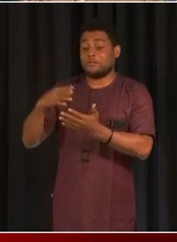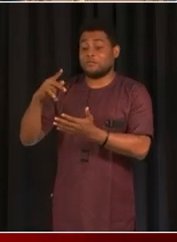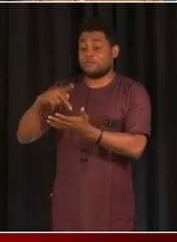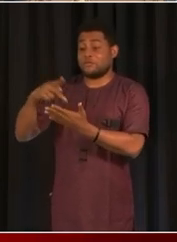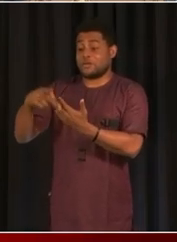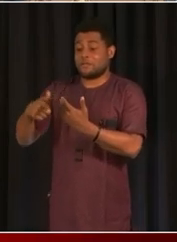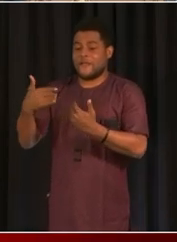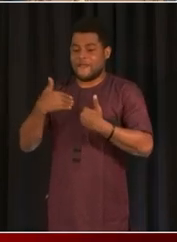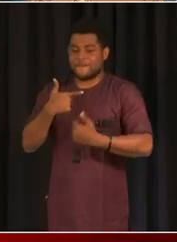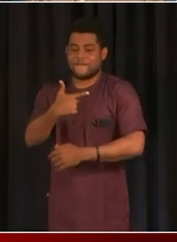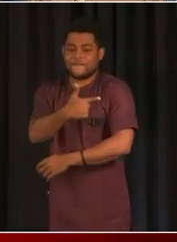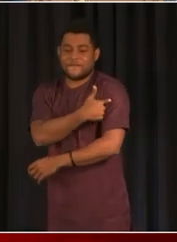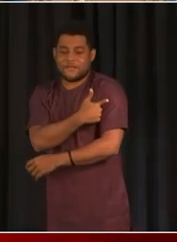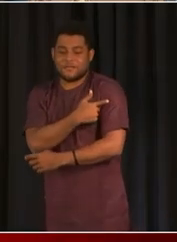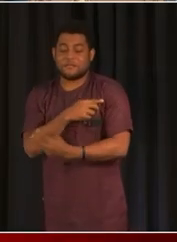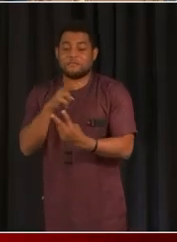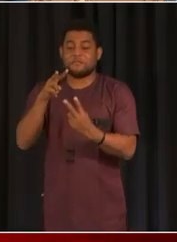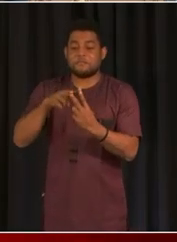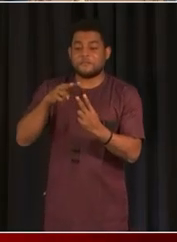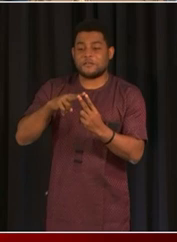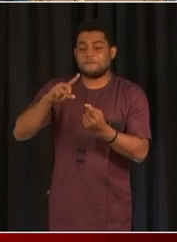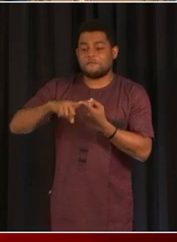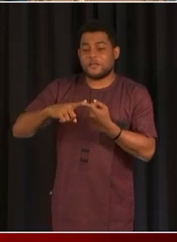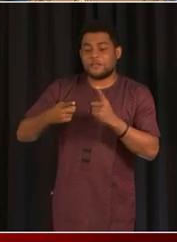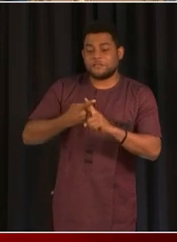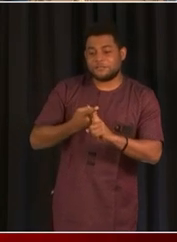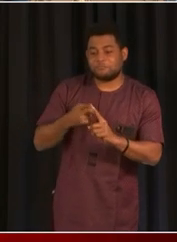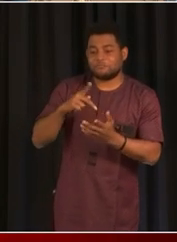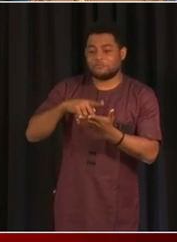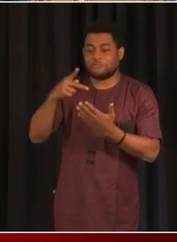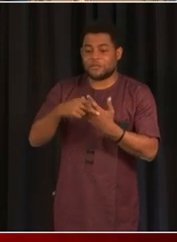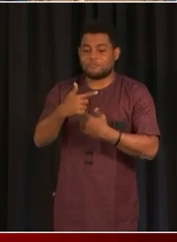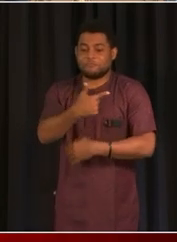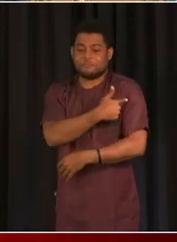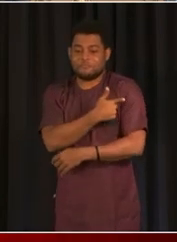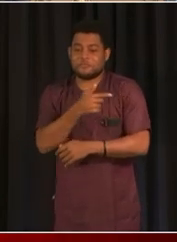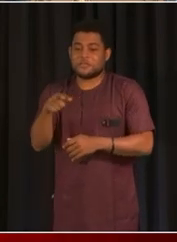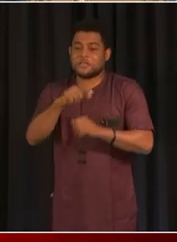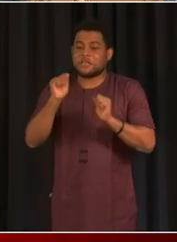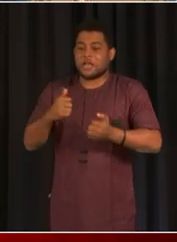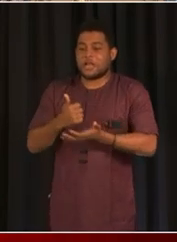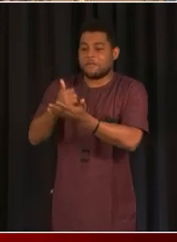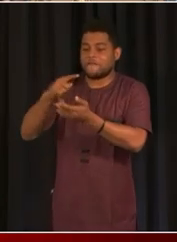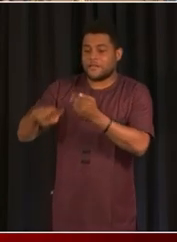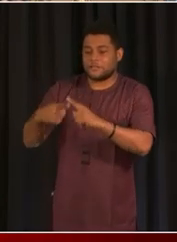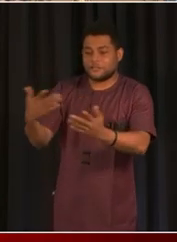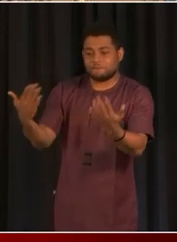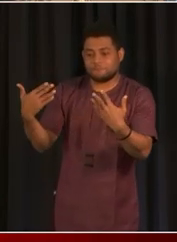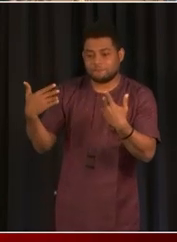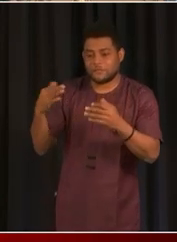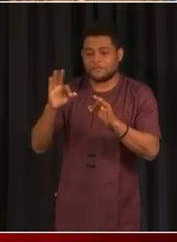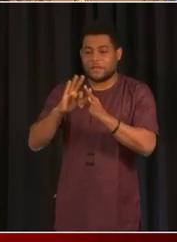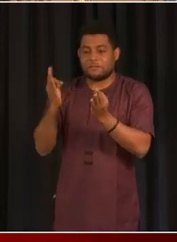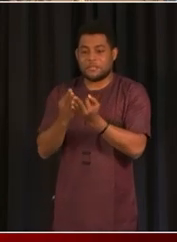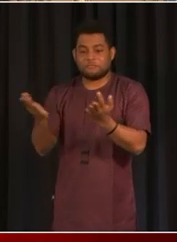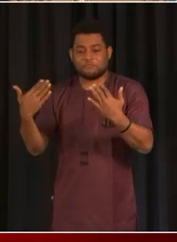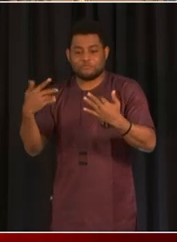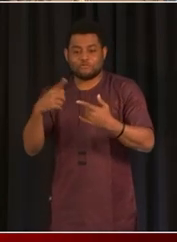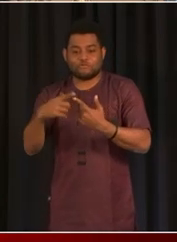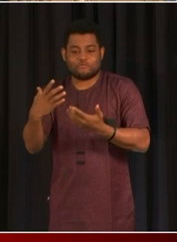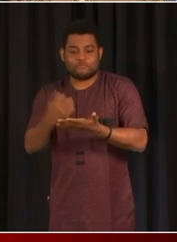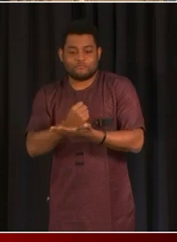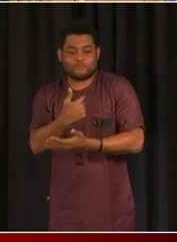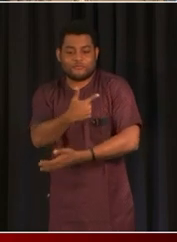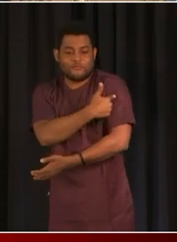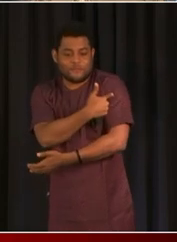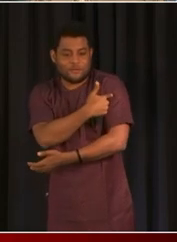And vaccine buddies can help family and friends get to the incentive sites as well.